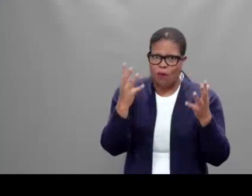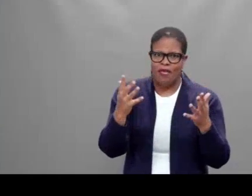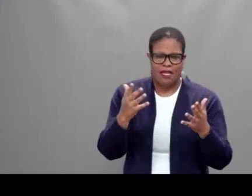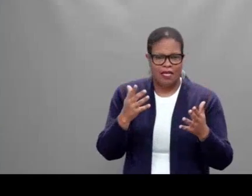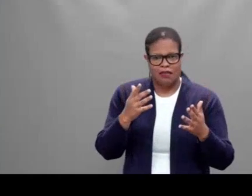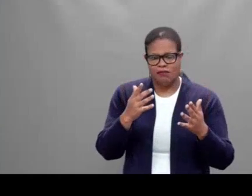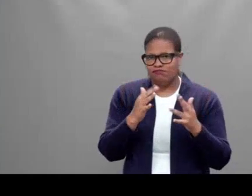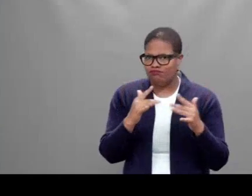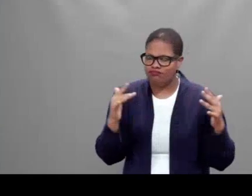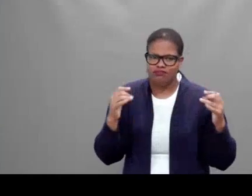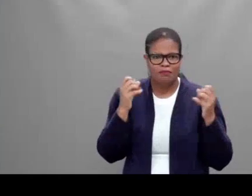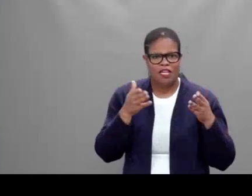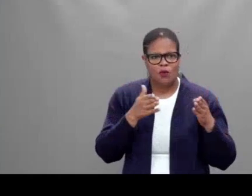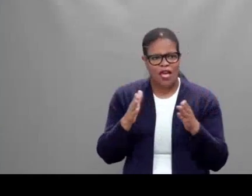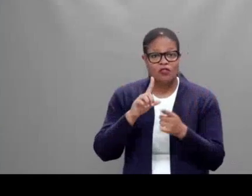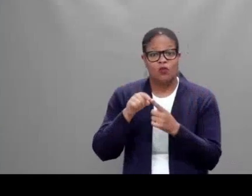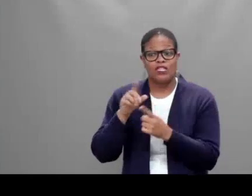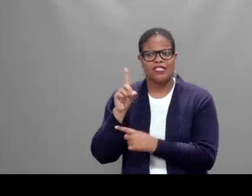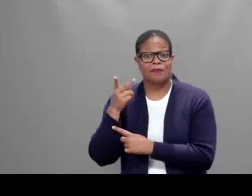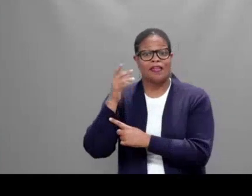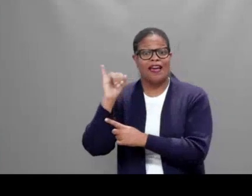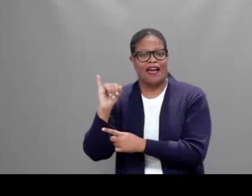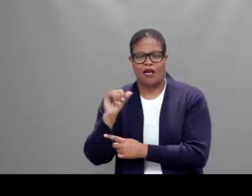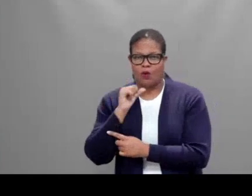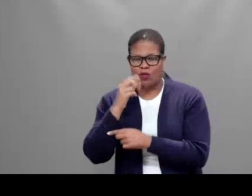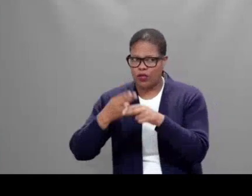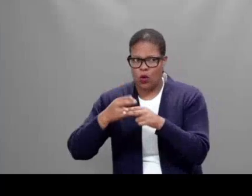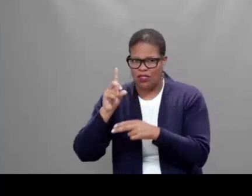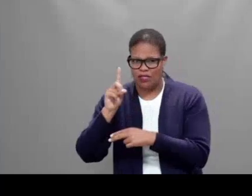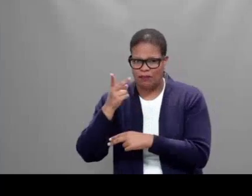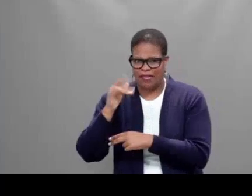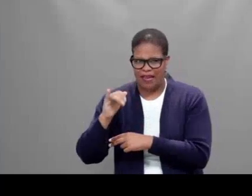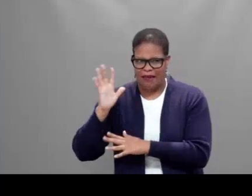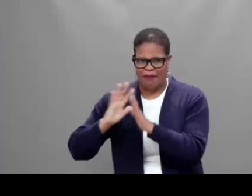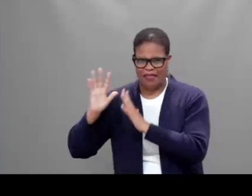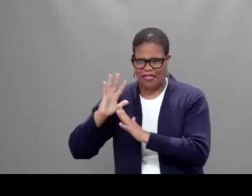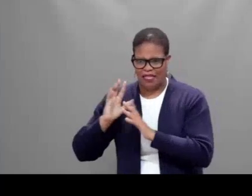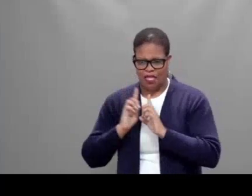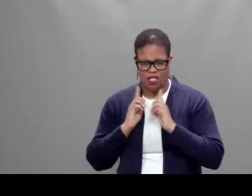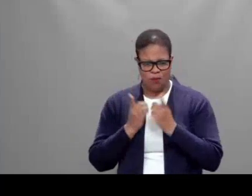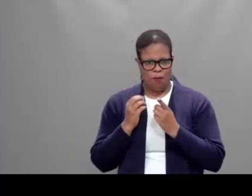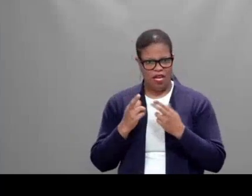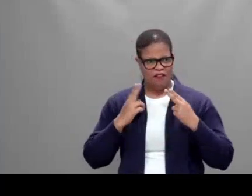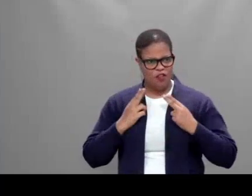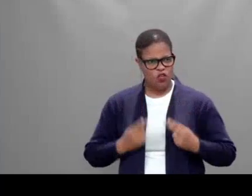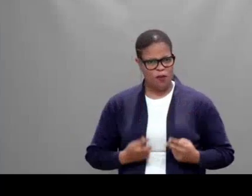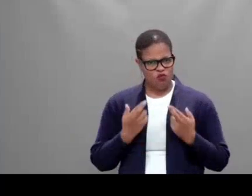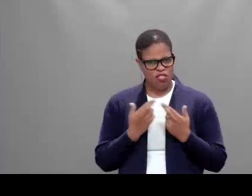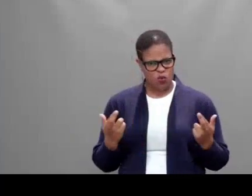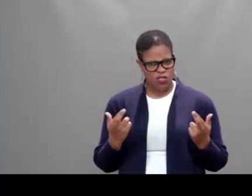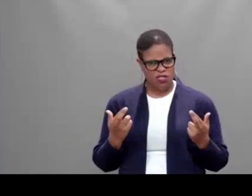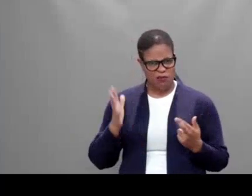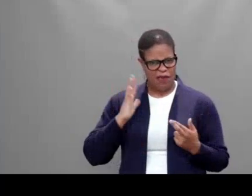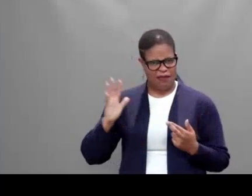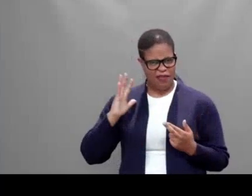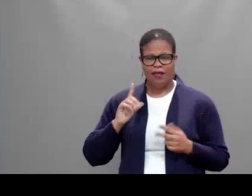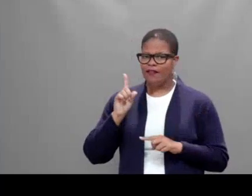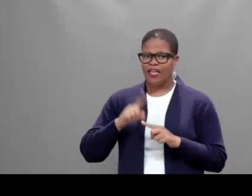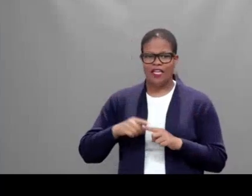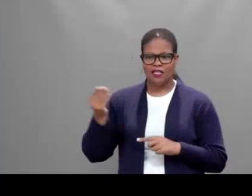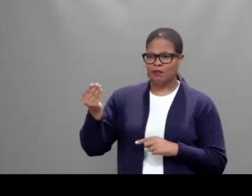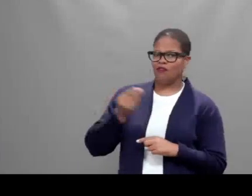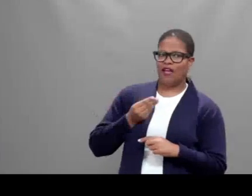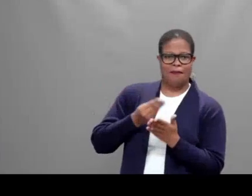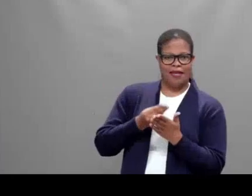ways when DPI, of course it wasn't DPI, it was Department of Human Resources then, could not provide us money.